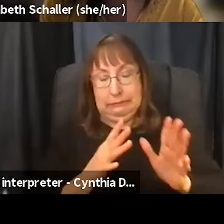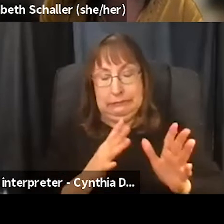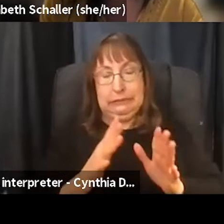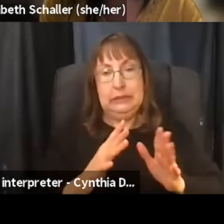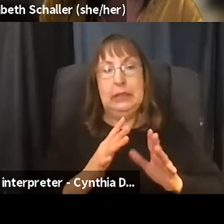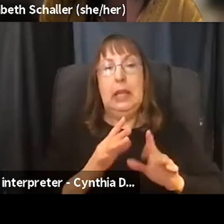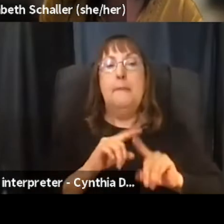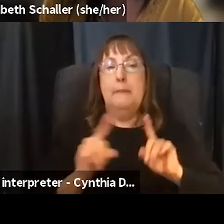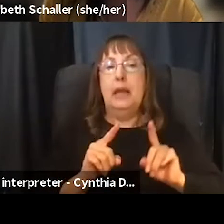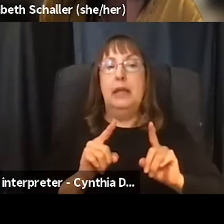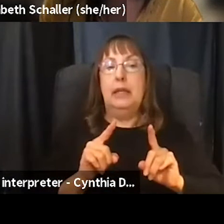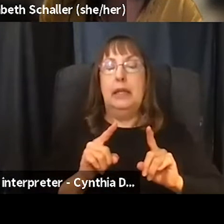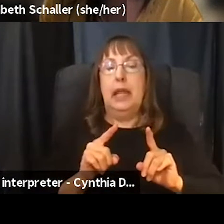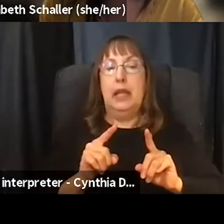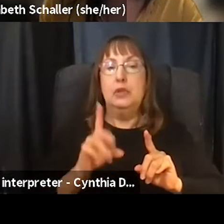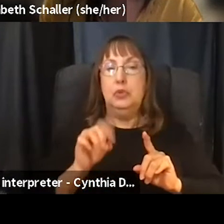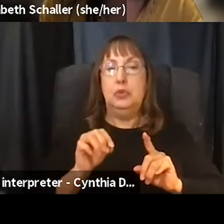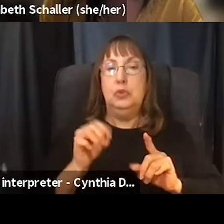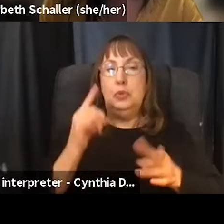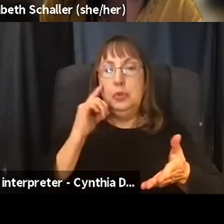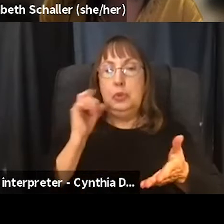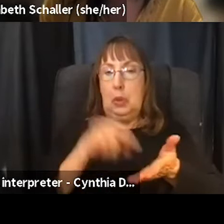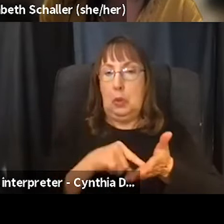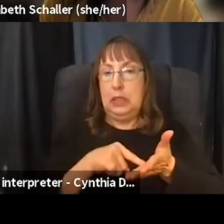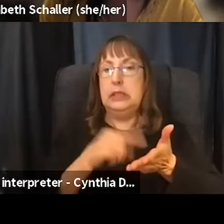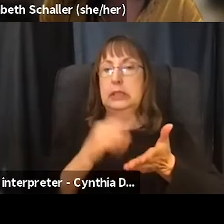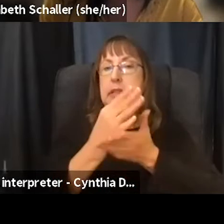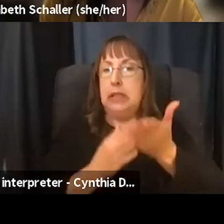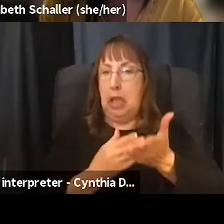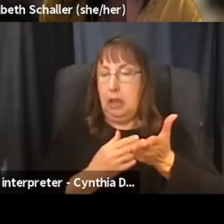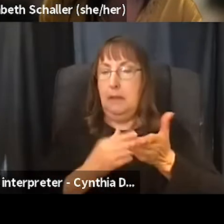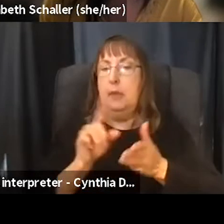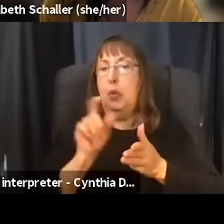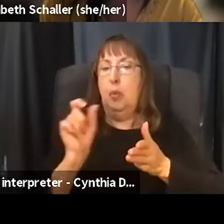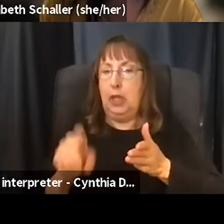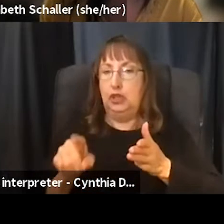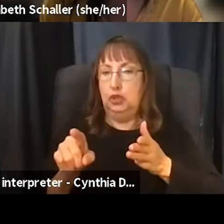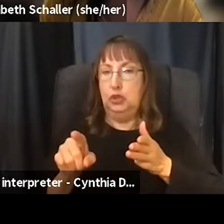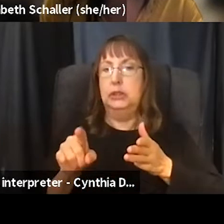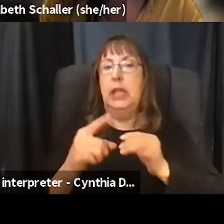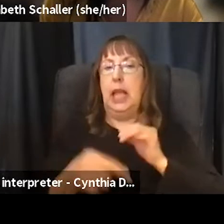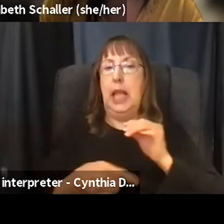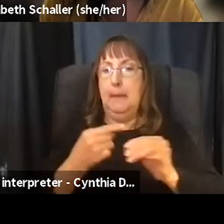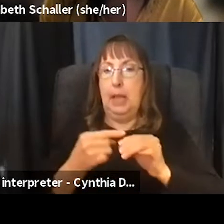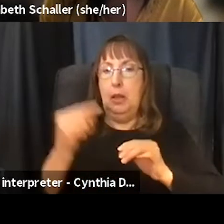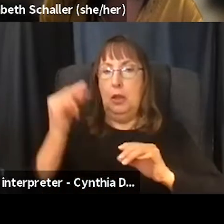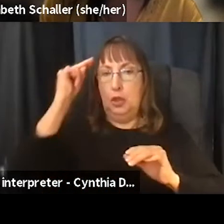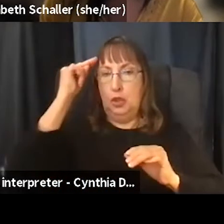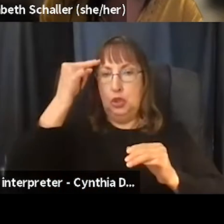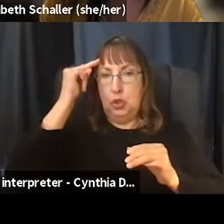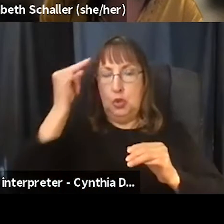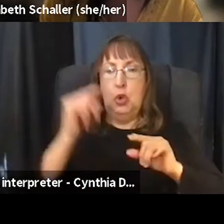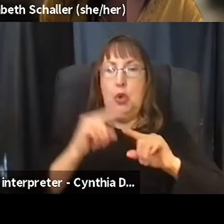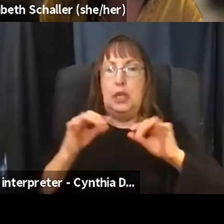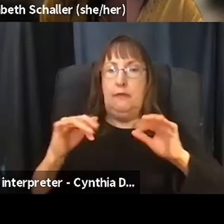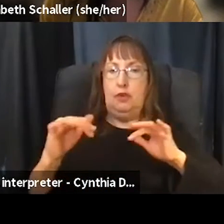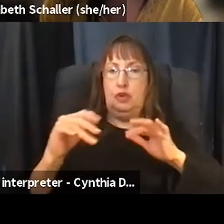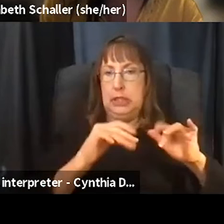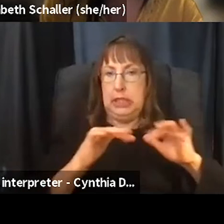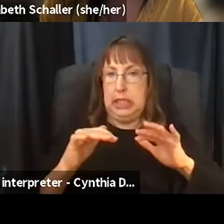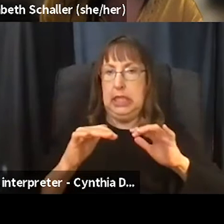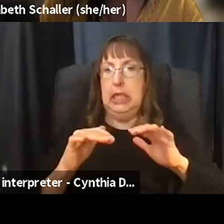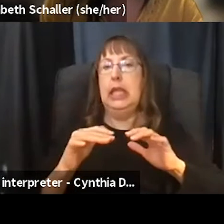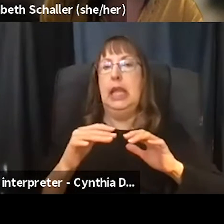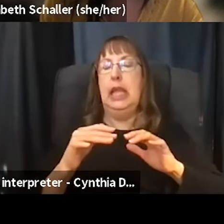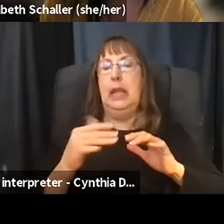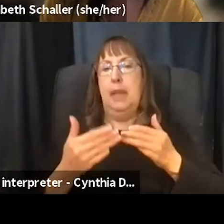the questions that were coming in, but I did notice there were a couple of questions about neurodiversity, and maybe I